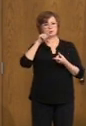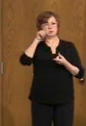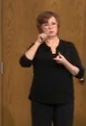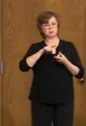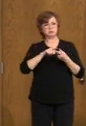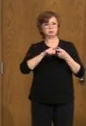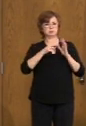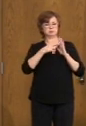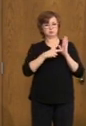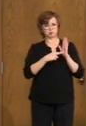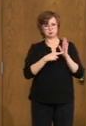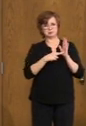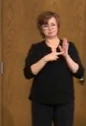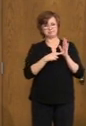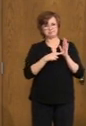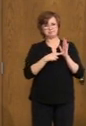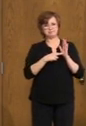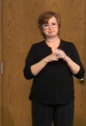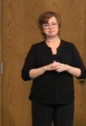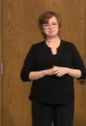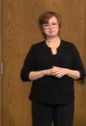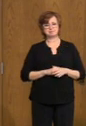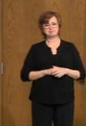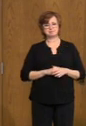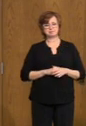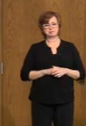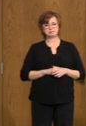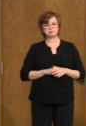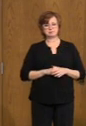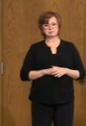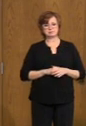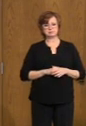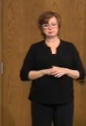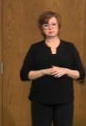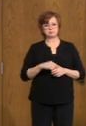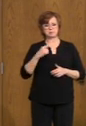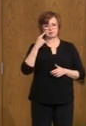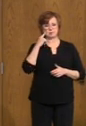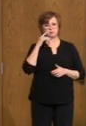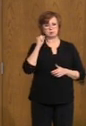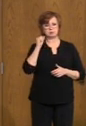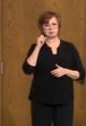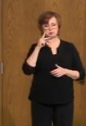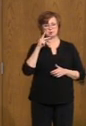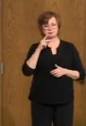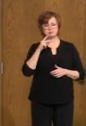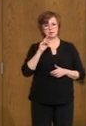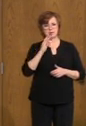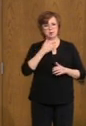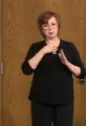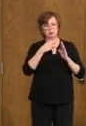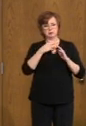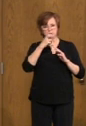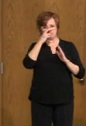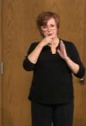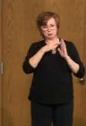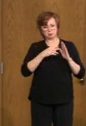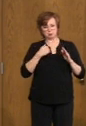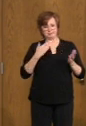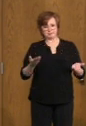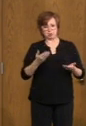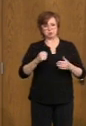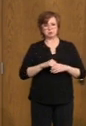the very significant measures that we have in place here in Saskatchewan. And I would point back to the conversation